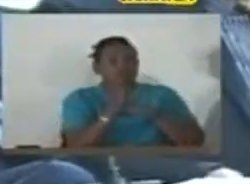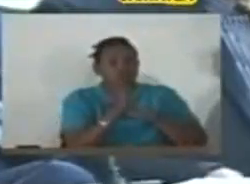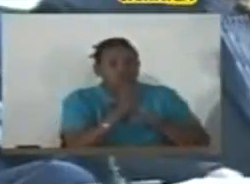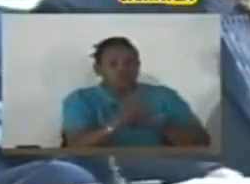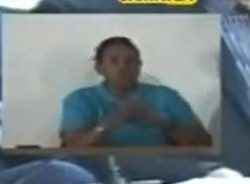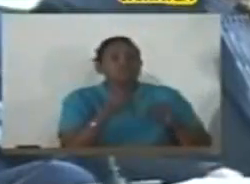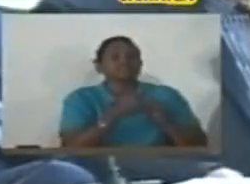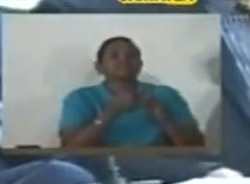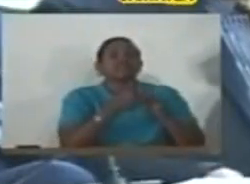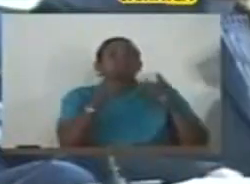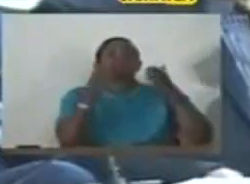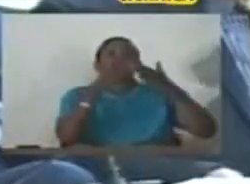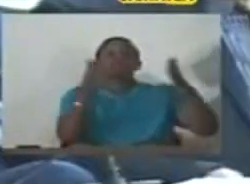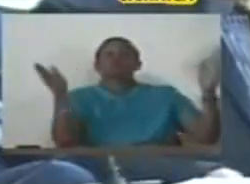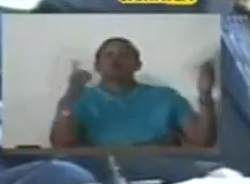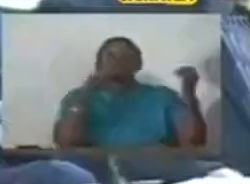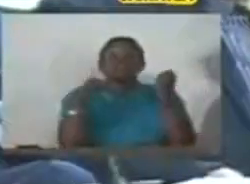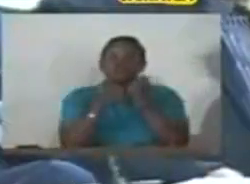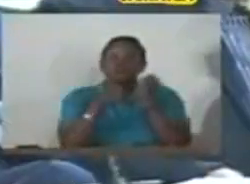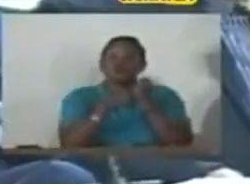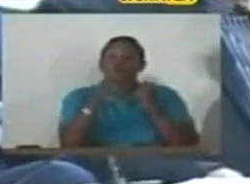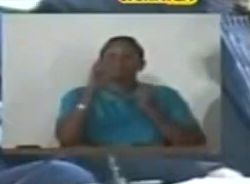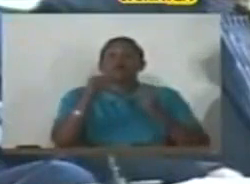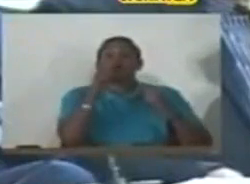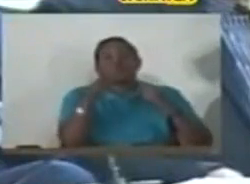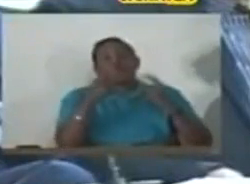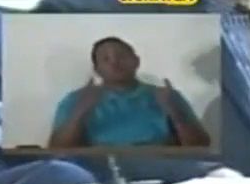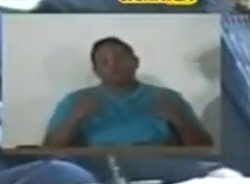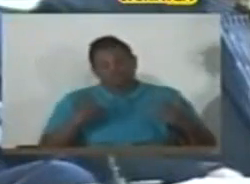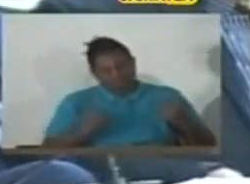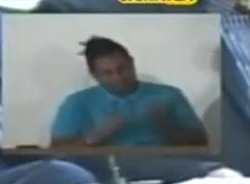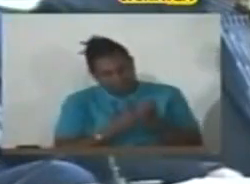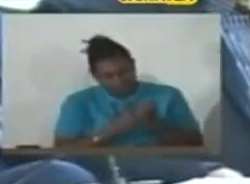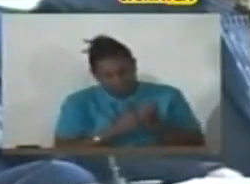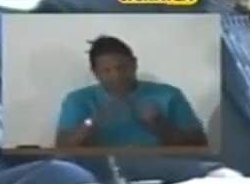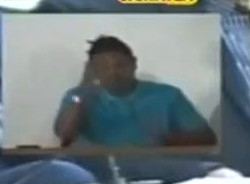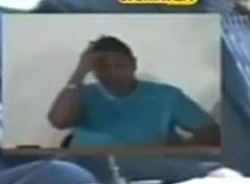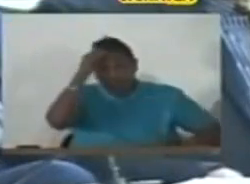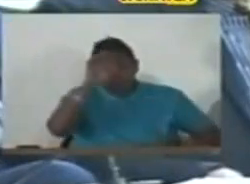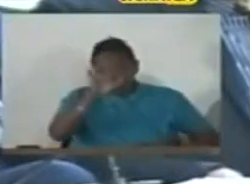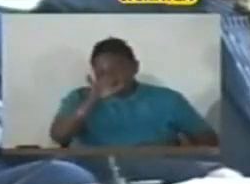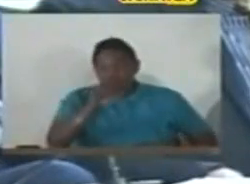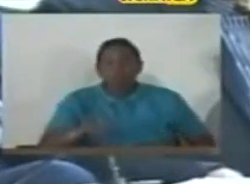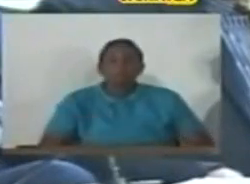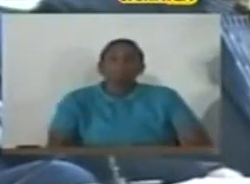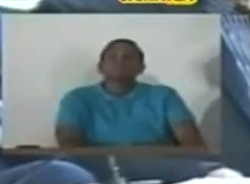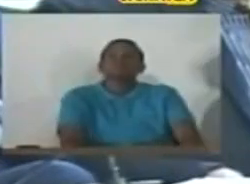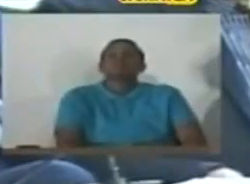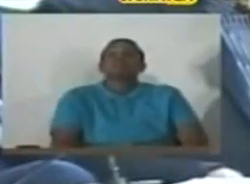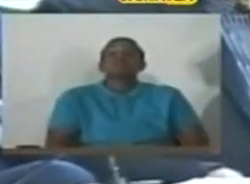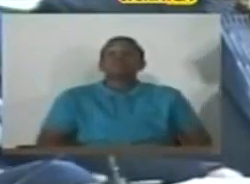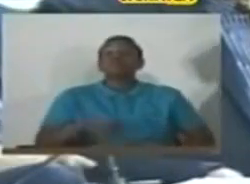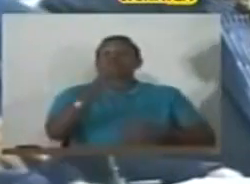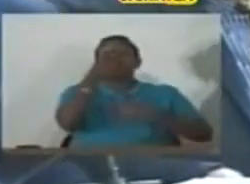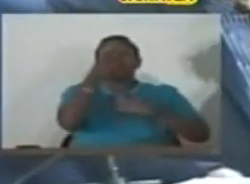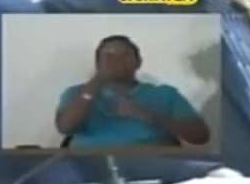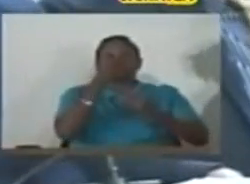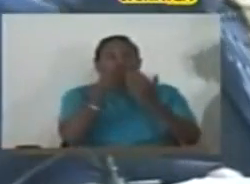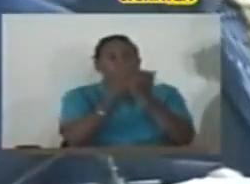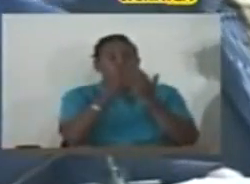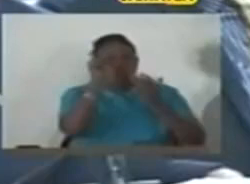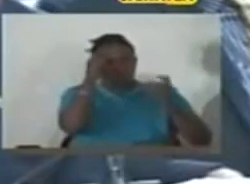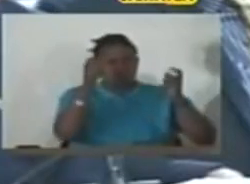is broadly supportable by the opposition. However, Mr. Speaker, in the interest of good